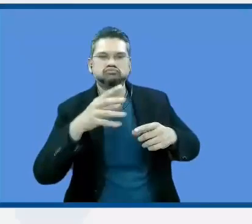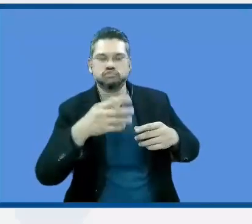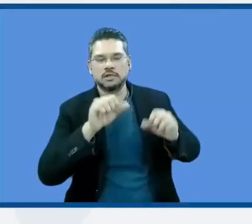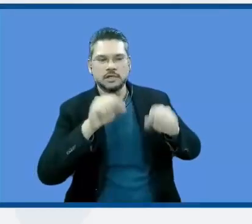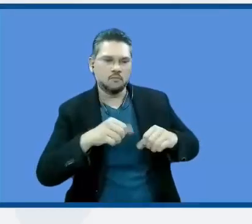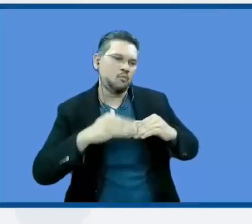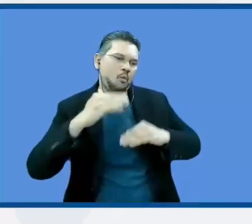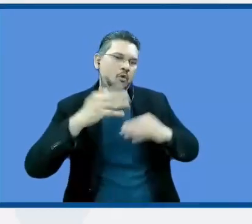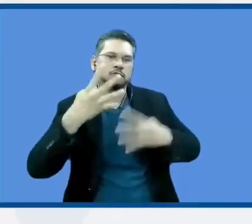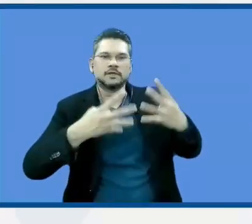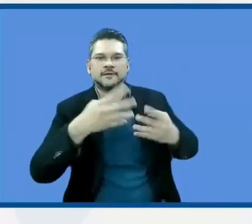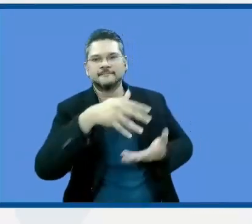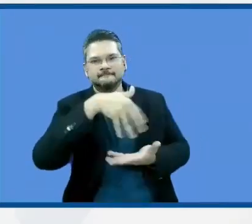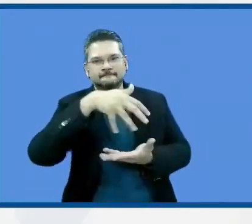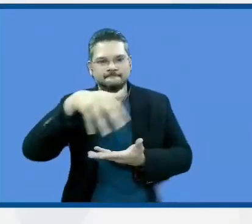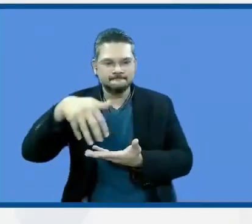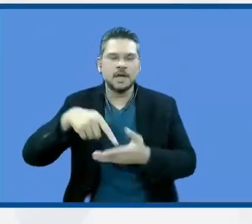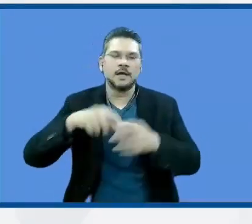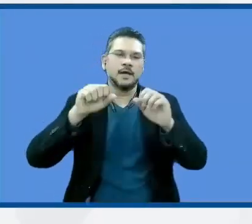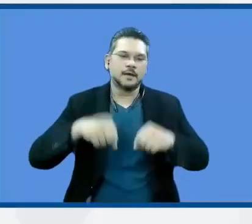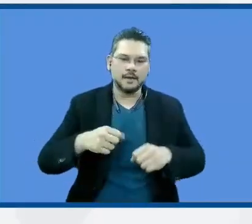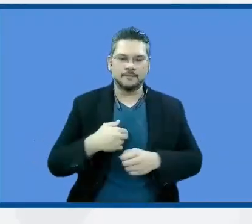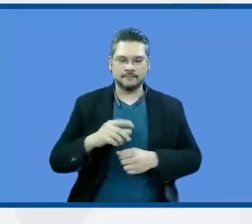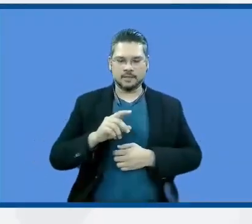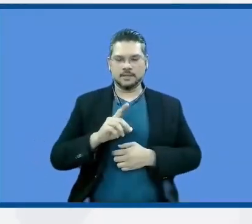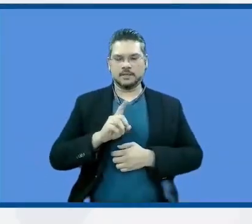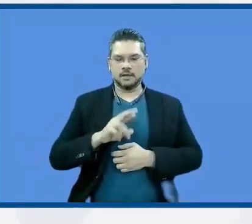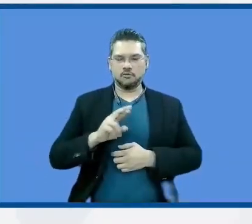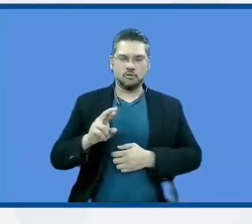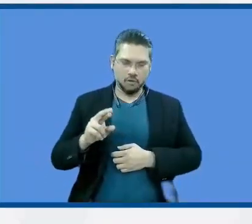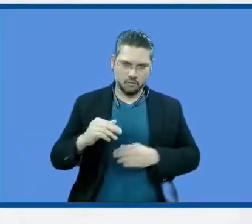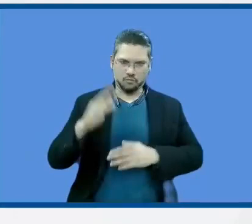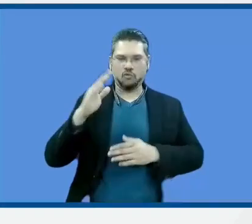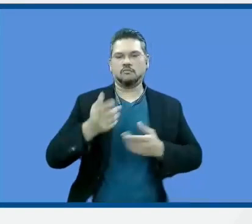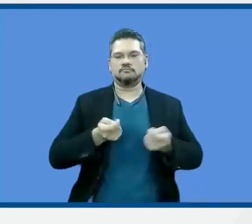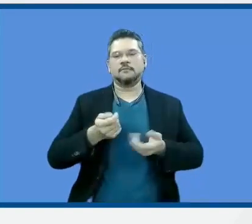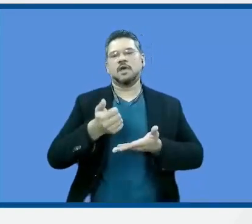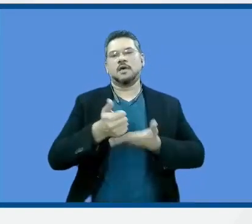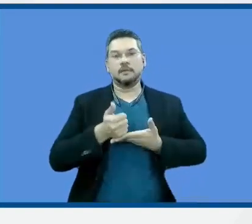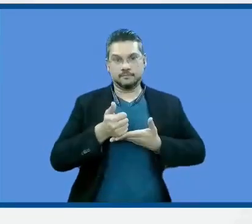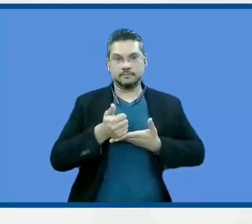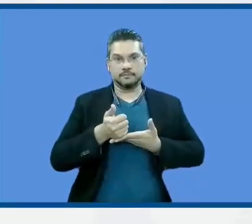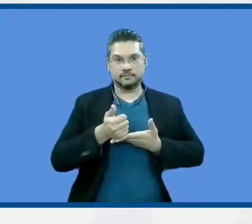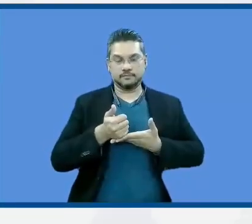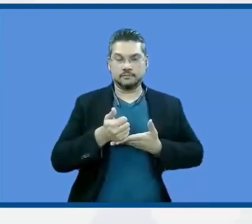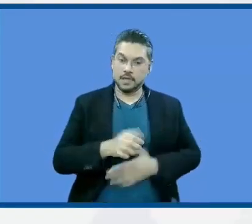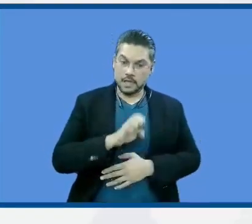provide additional products for disaster management authorities from the regions. From the EU side, this is something which is done across government,